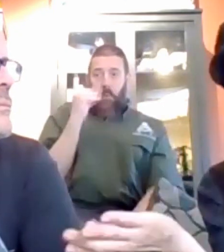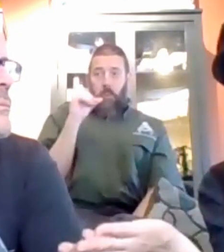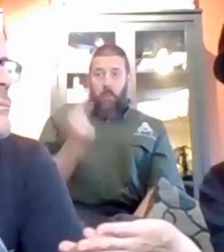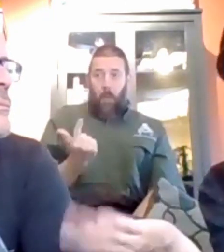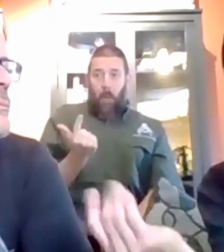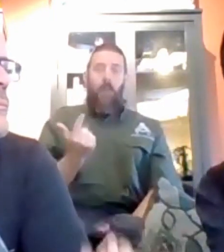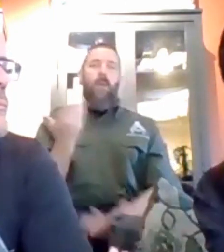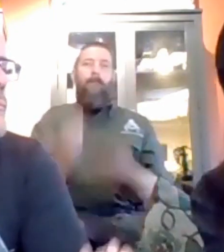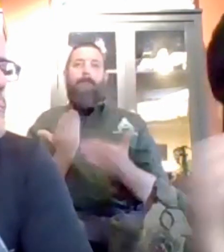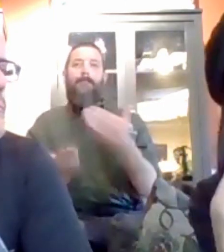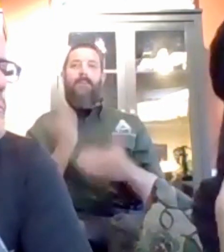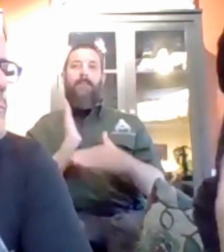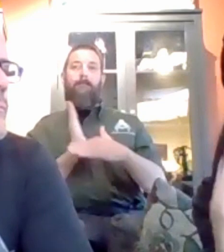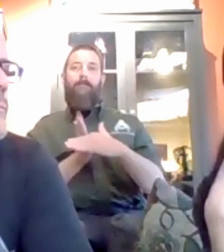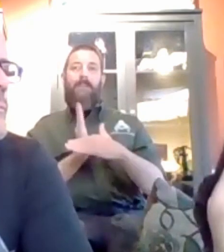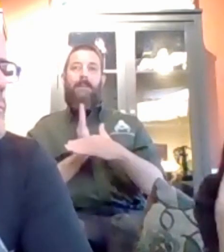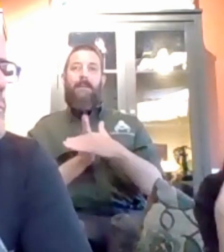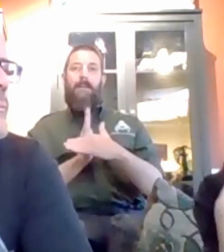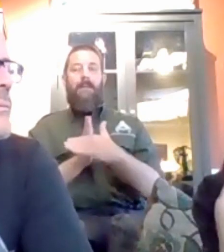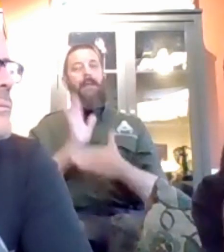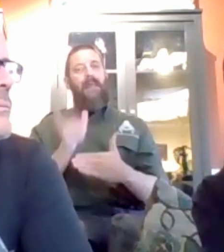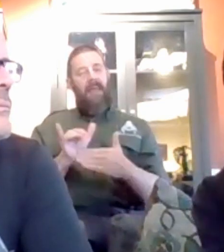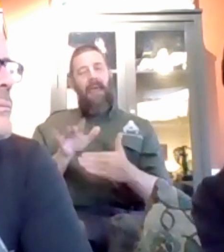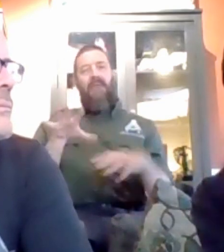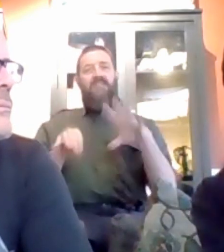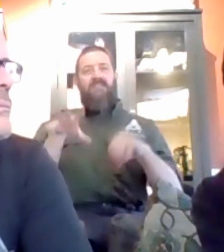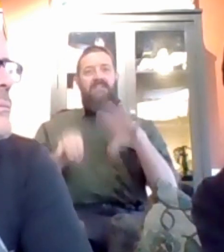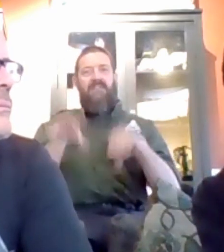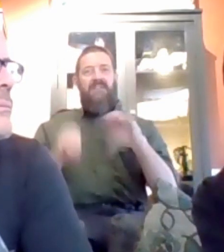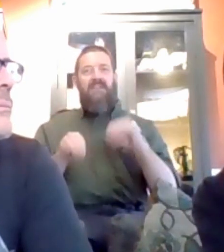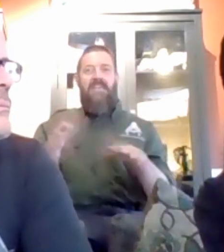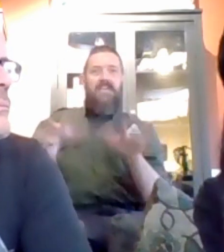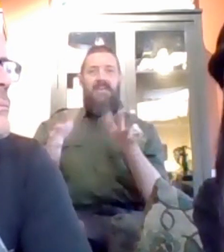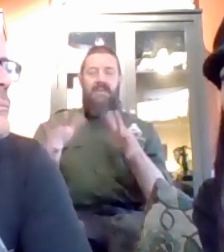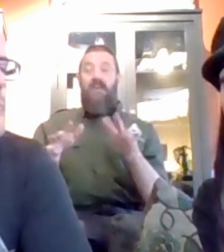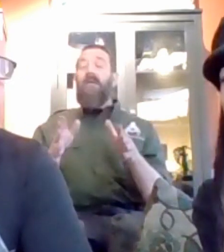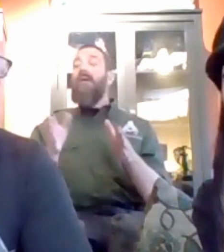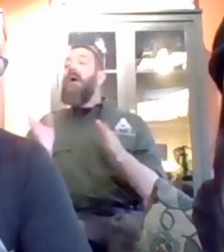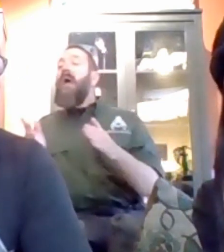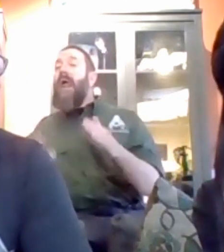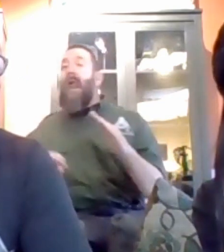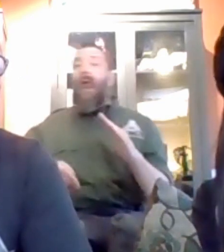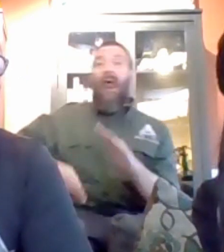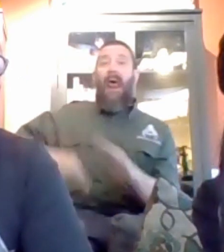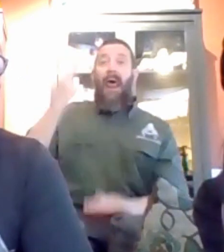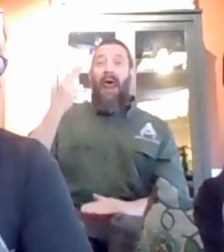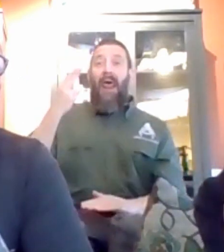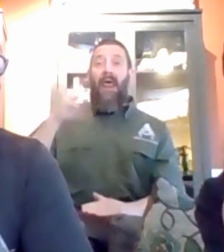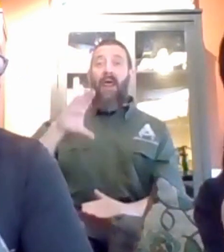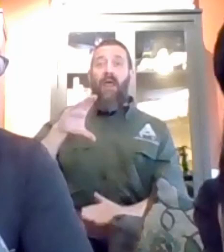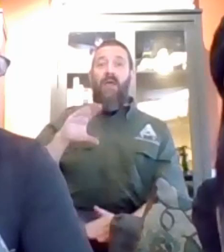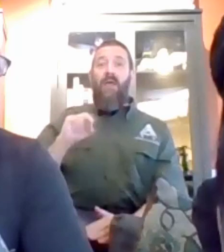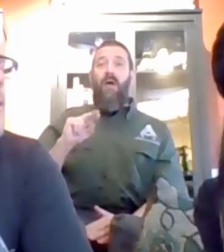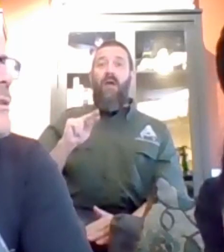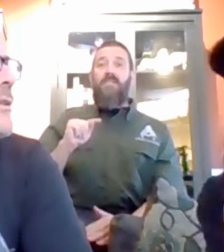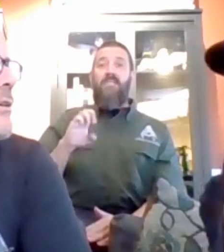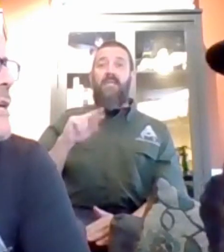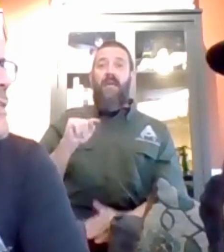Mid content, you're seeing wolf, but you're also seeing the dog. And then high content, meaning I don't really see dog in this guy, but it's